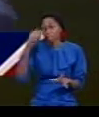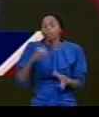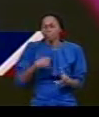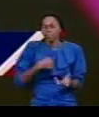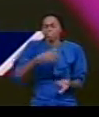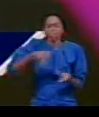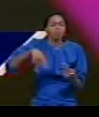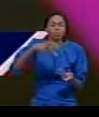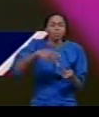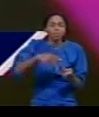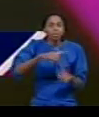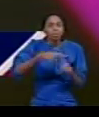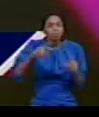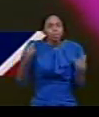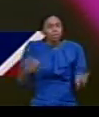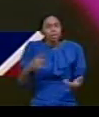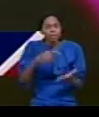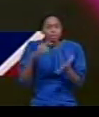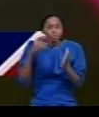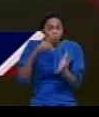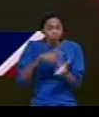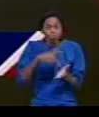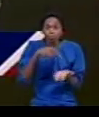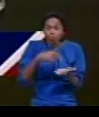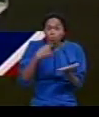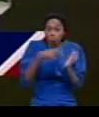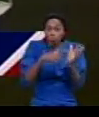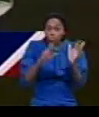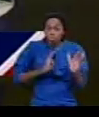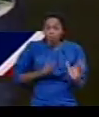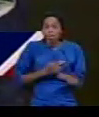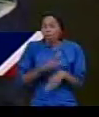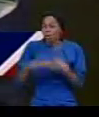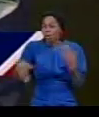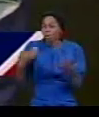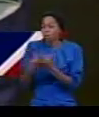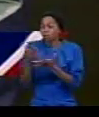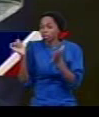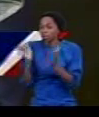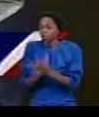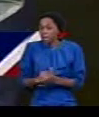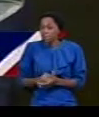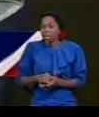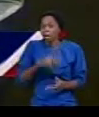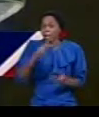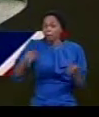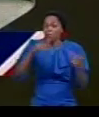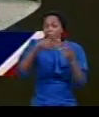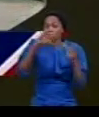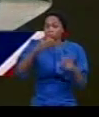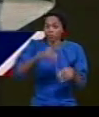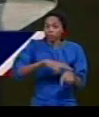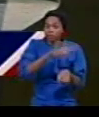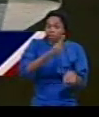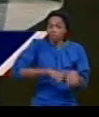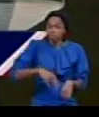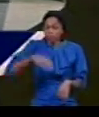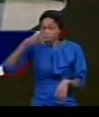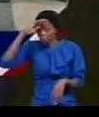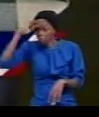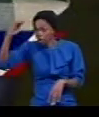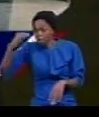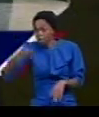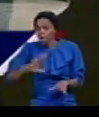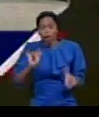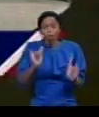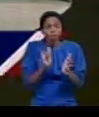perfection. But now he shows us all that perfection of the natural man, all that morality of